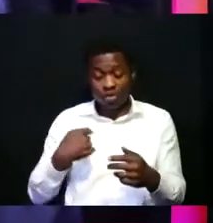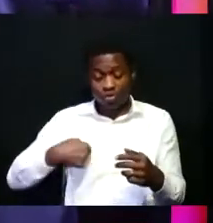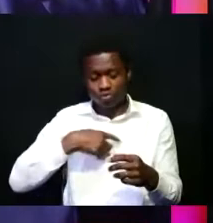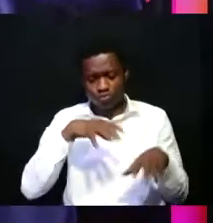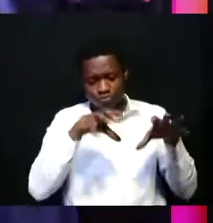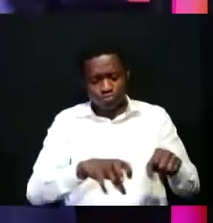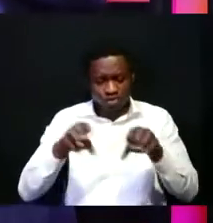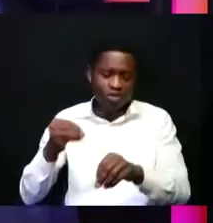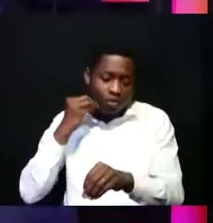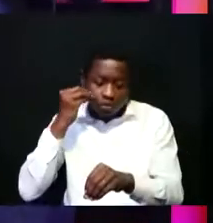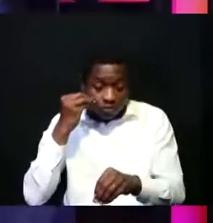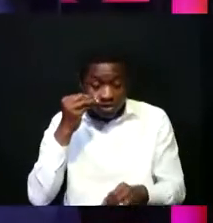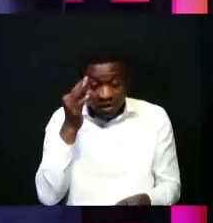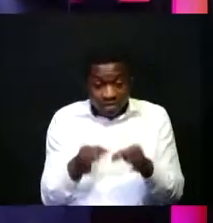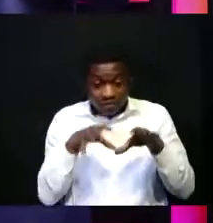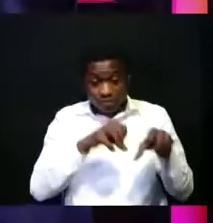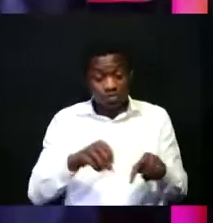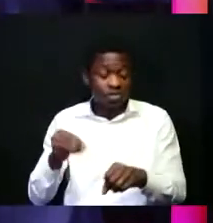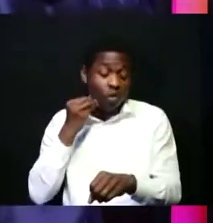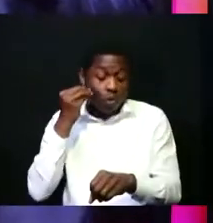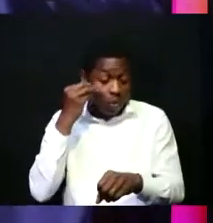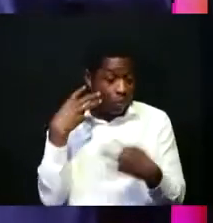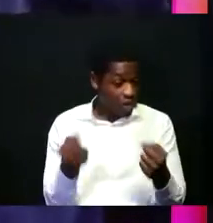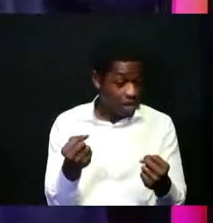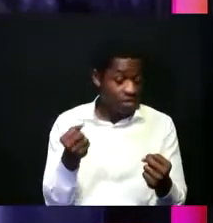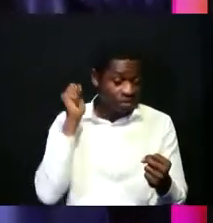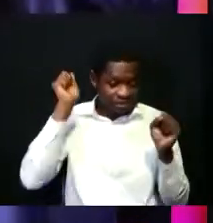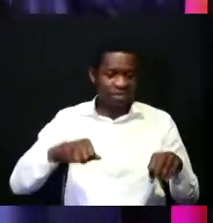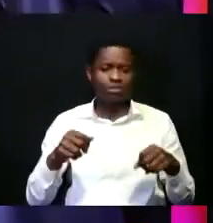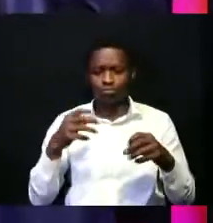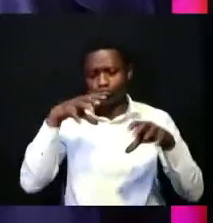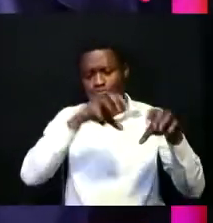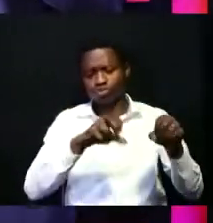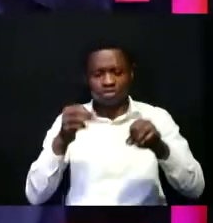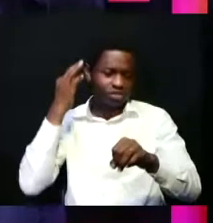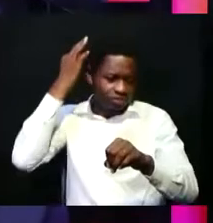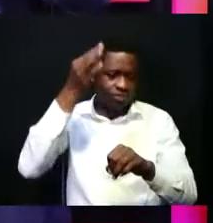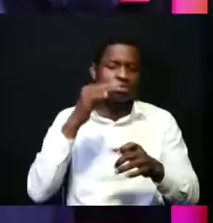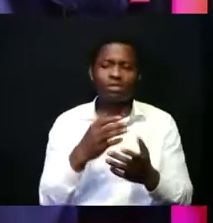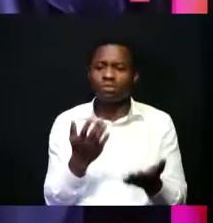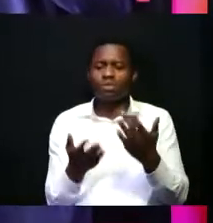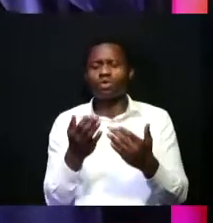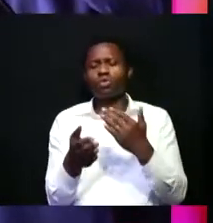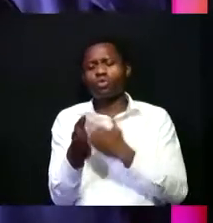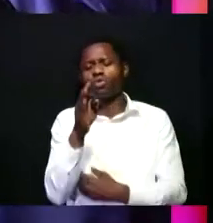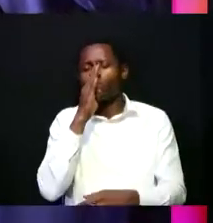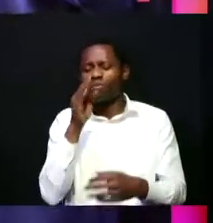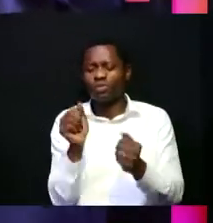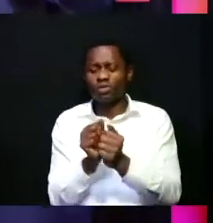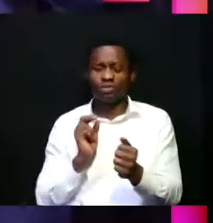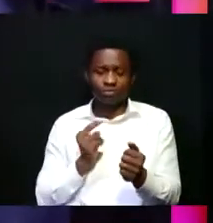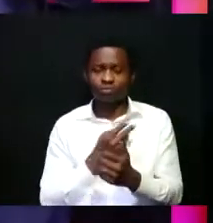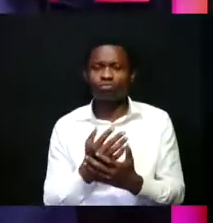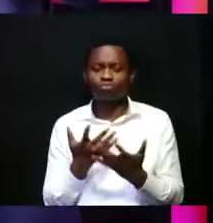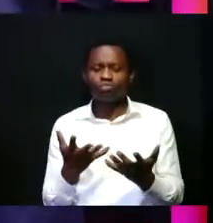we will be possessing the future world. May God be with us. I want to encourage